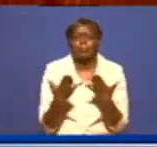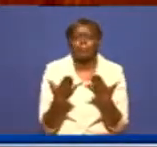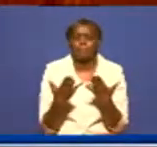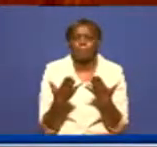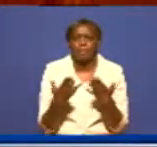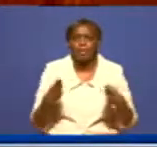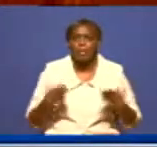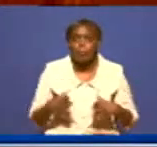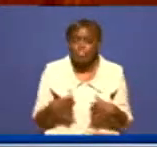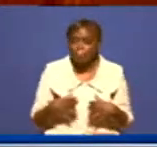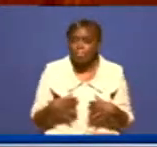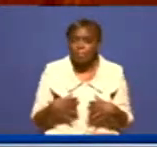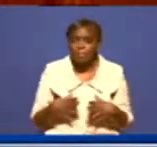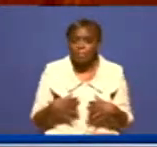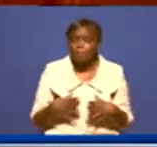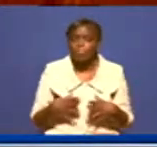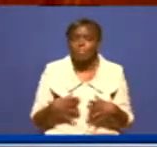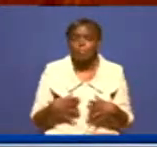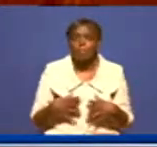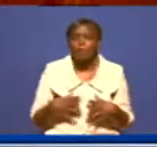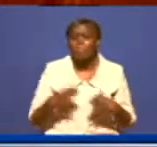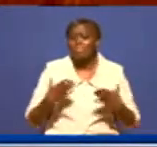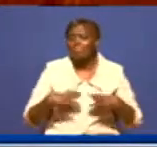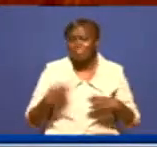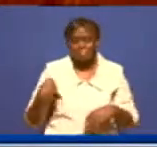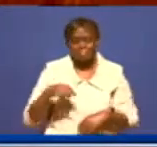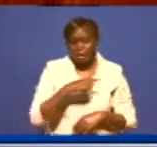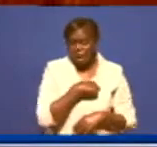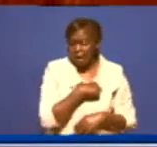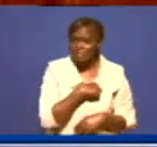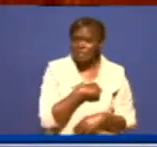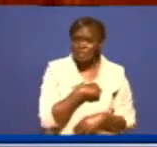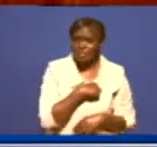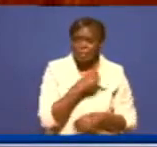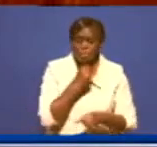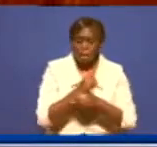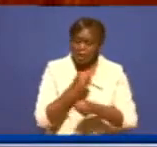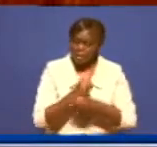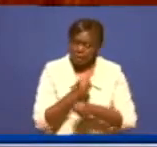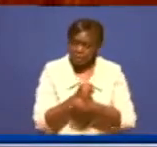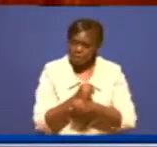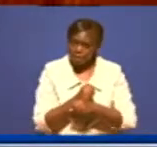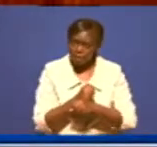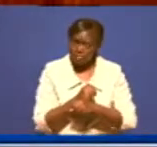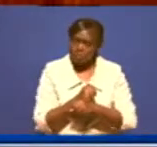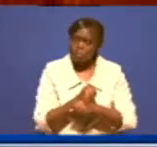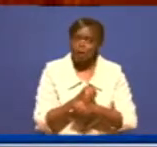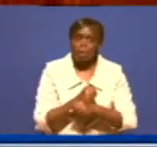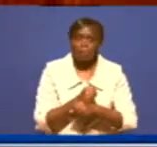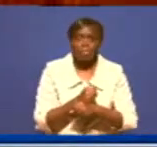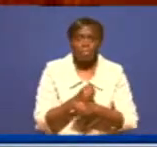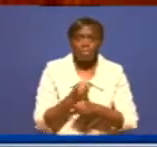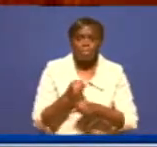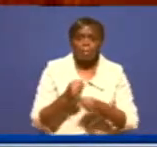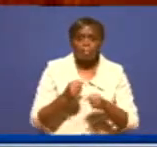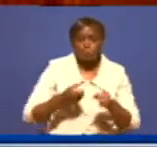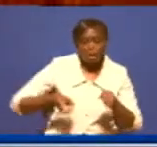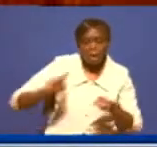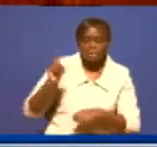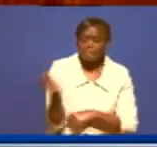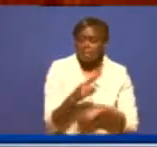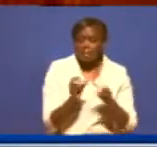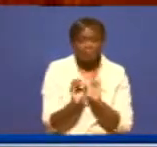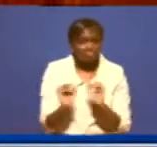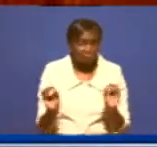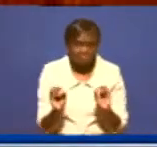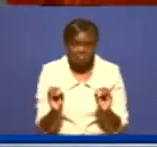people, middle class, or anyone, even us as legislators who are working, you would not get an increase in your salary.